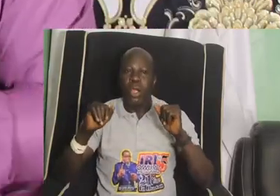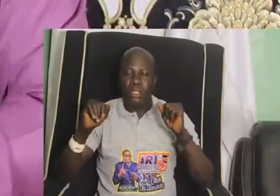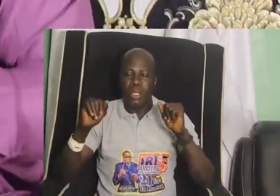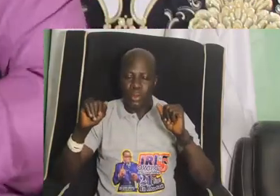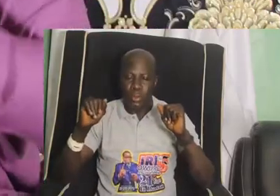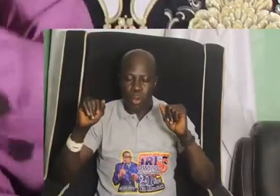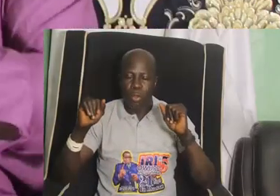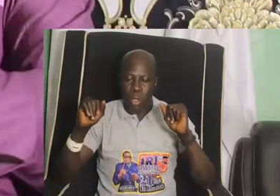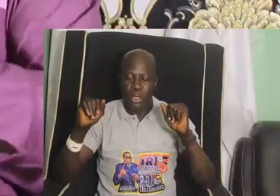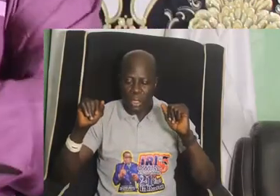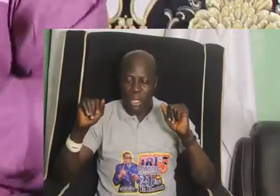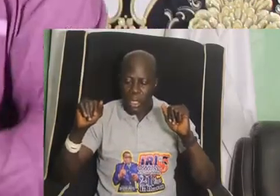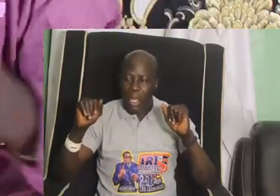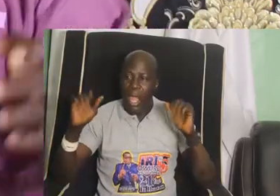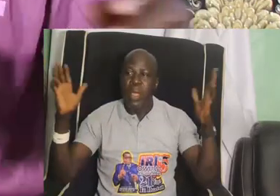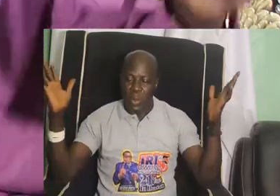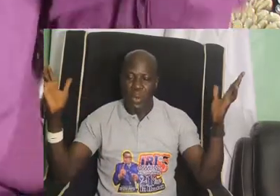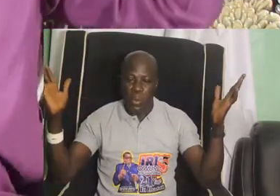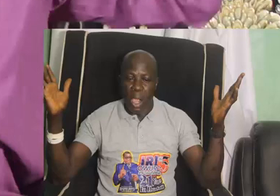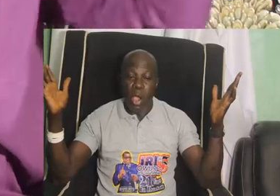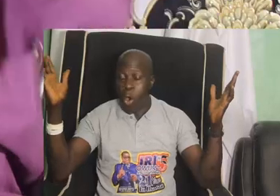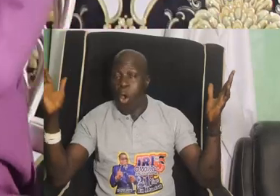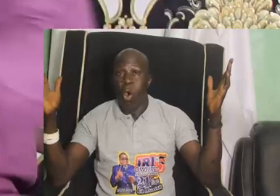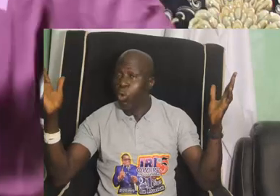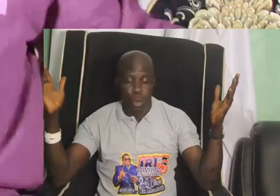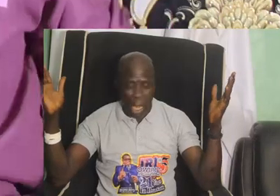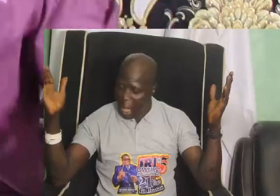Oh my goodness. Oh my goodness. Yes.